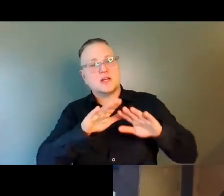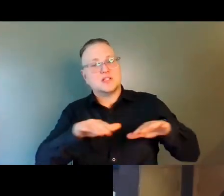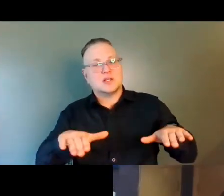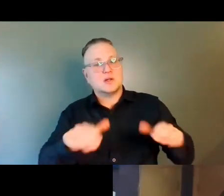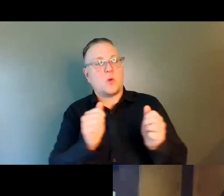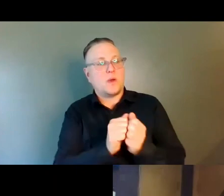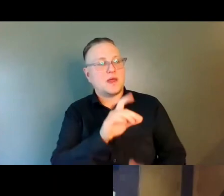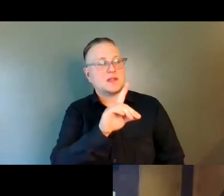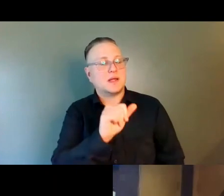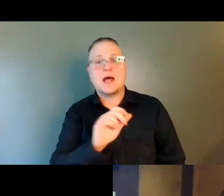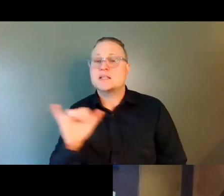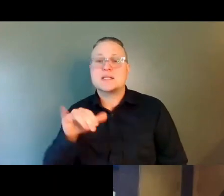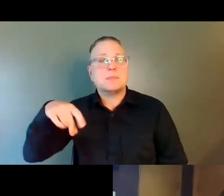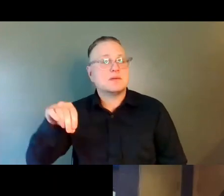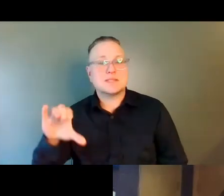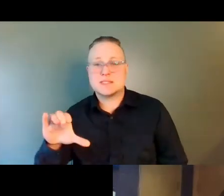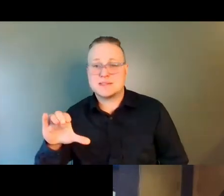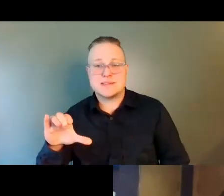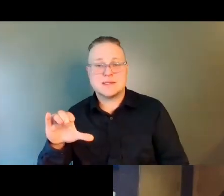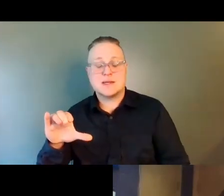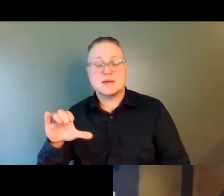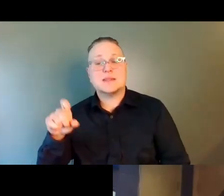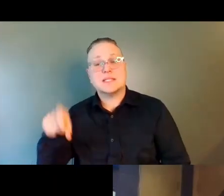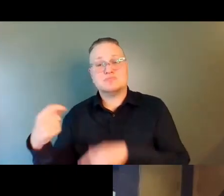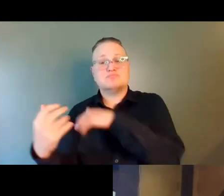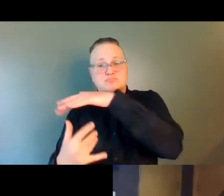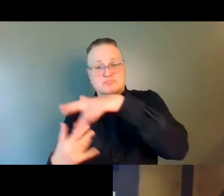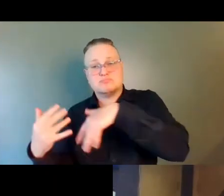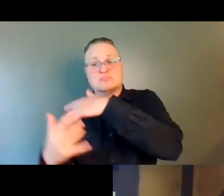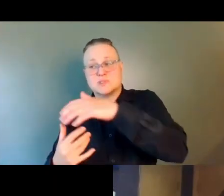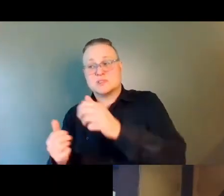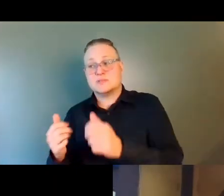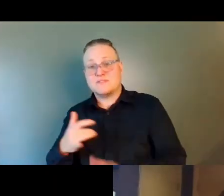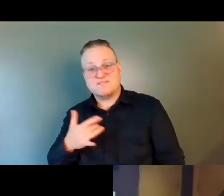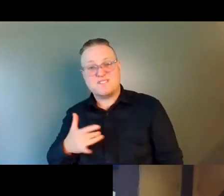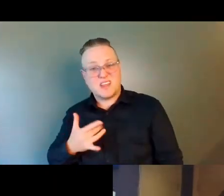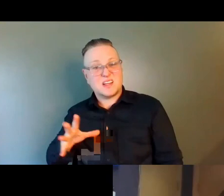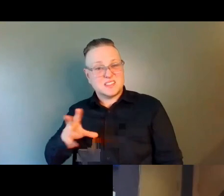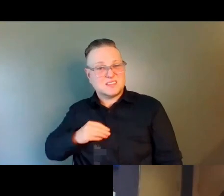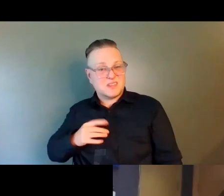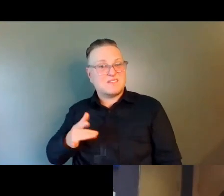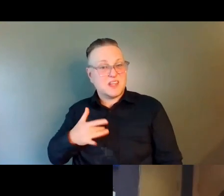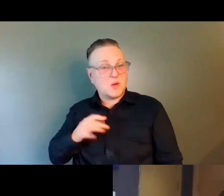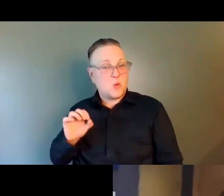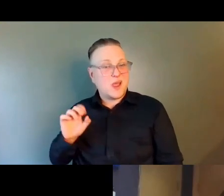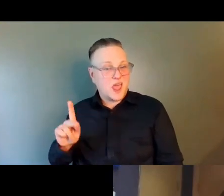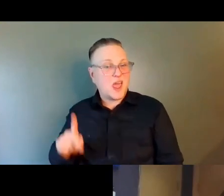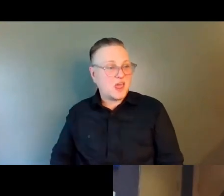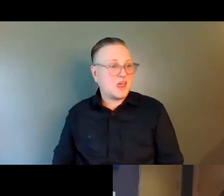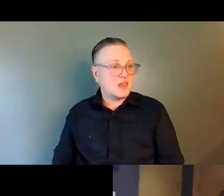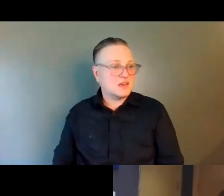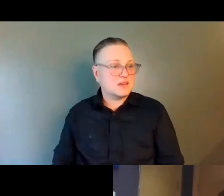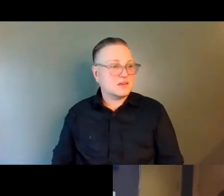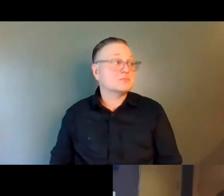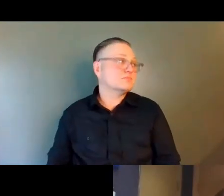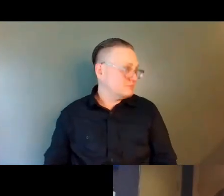with disabilities need to be around people with disabilities in order to feel okay about ourselves. Thank you both.